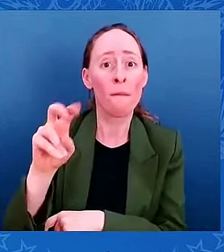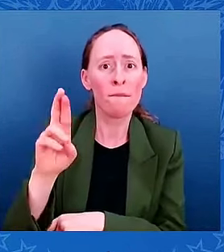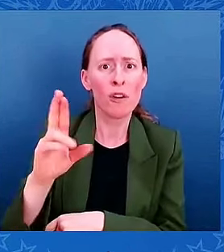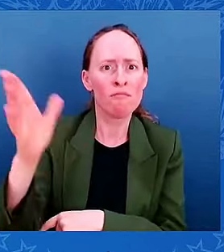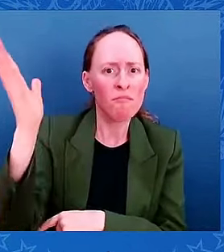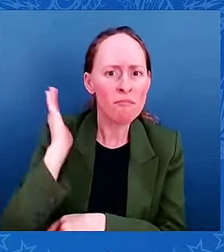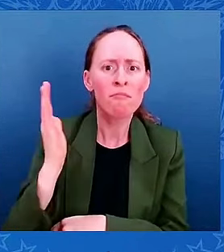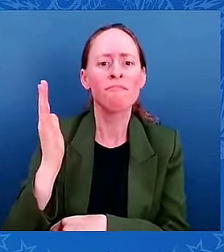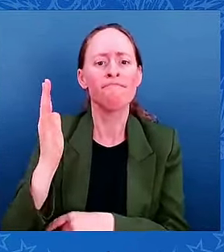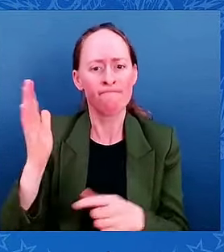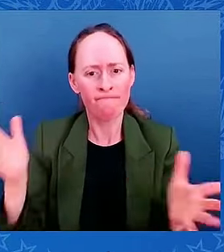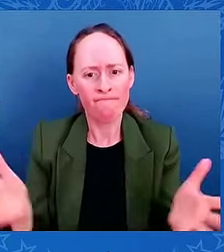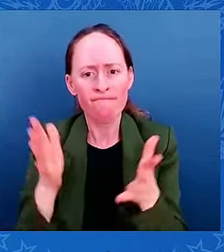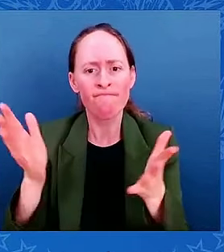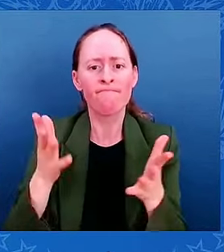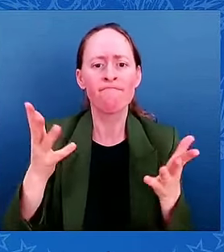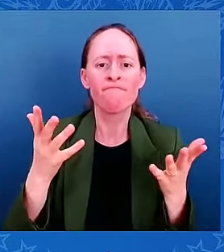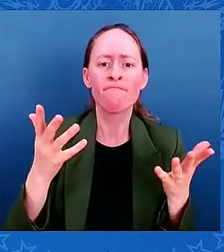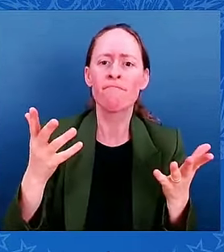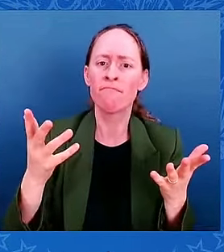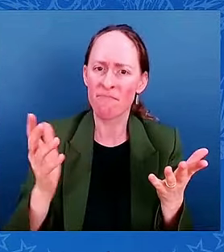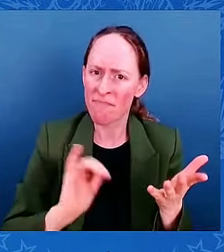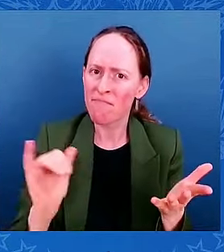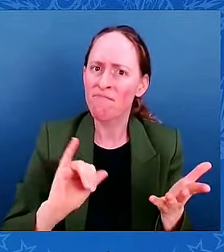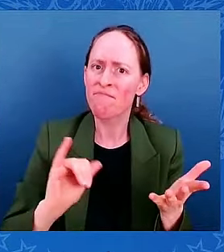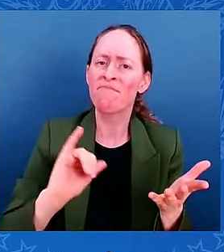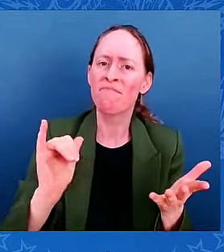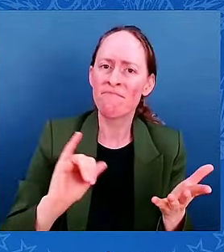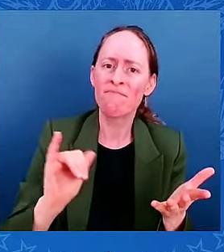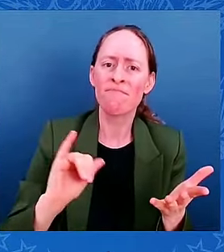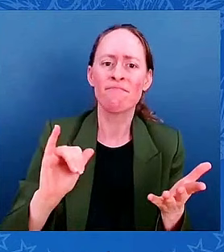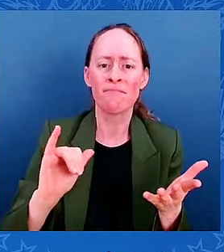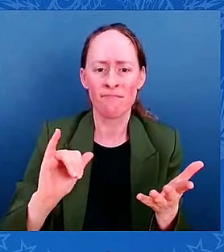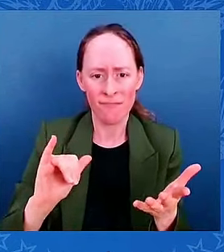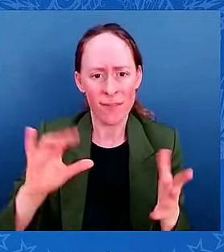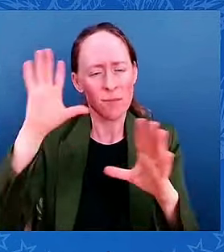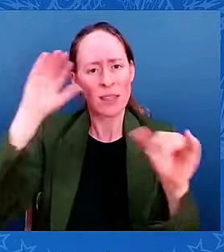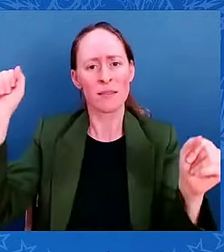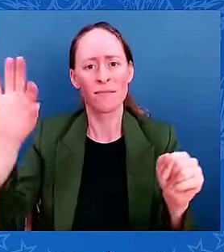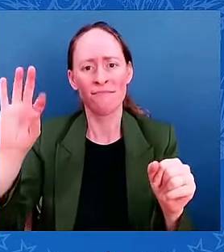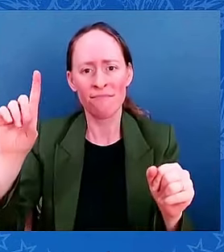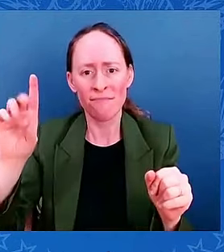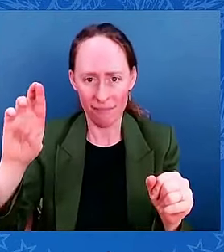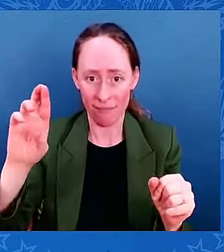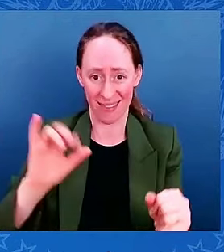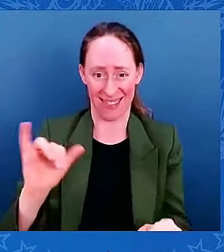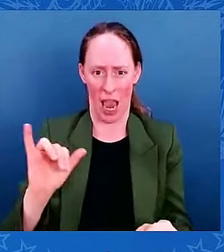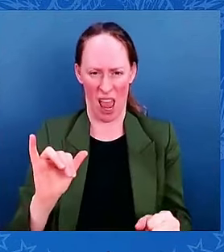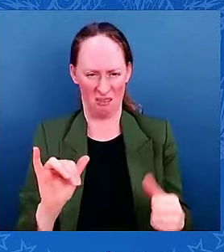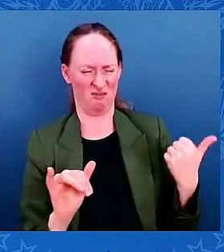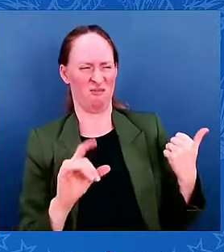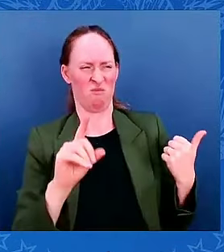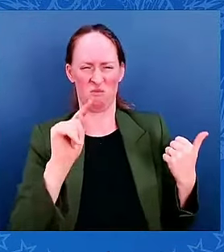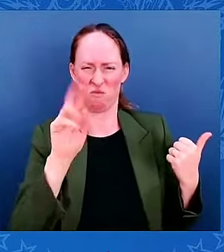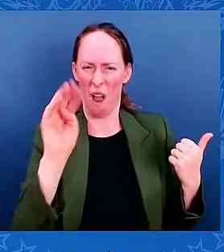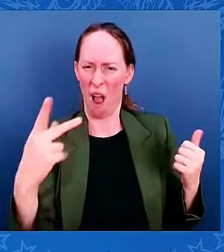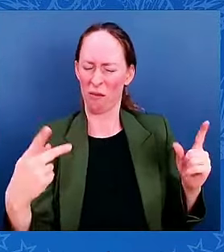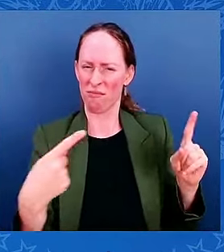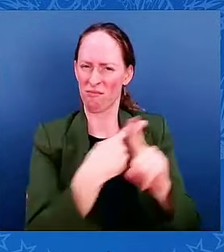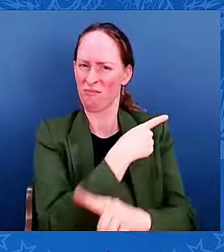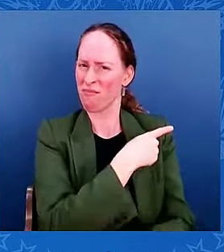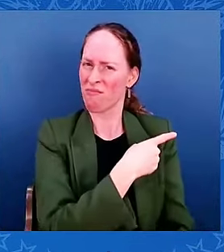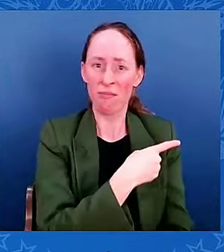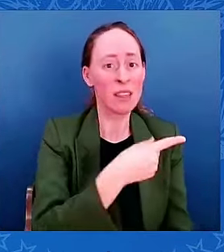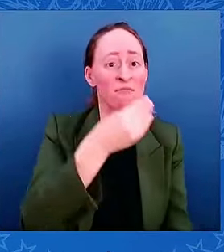Roosevelt. But too many presidents like my predecessor have looked the other way as companies trample on the rights of workers while cashing in